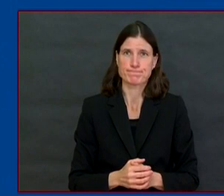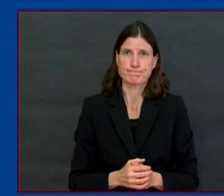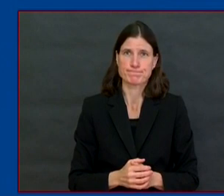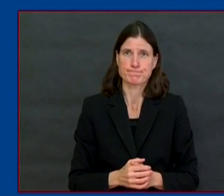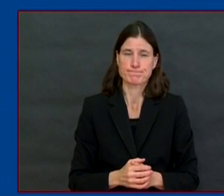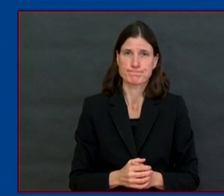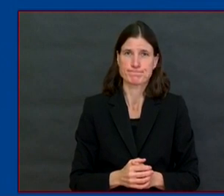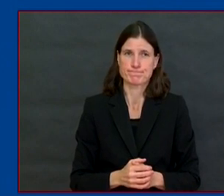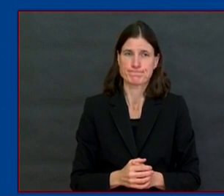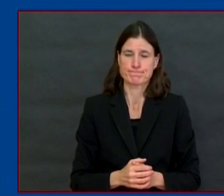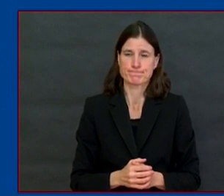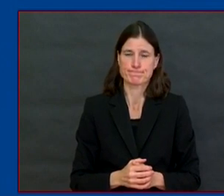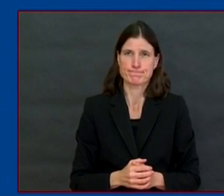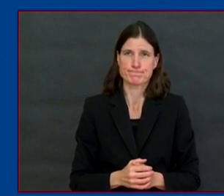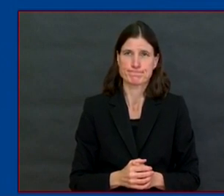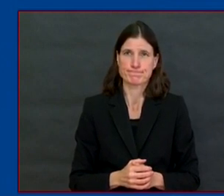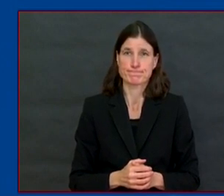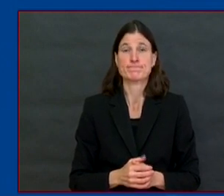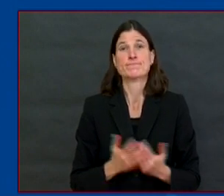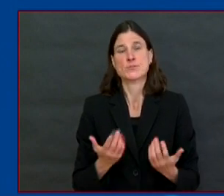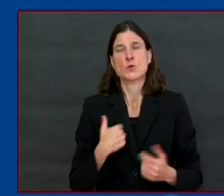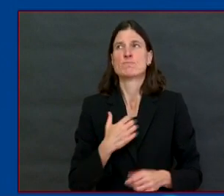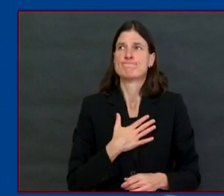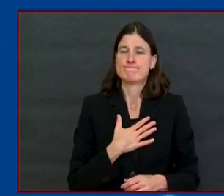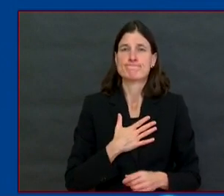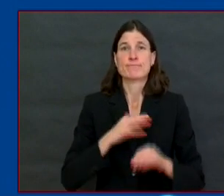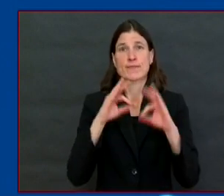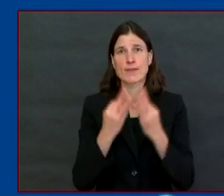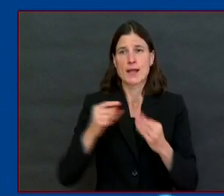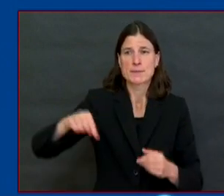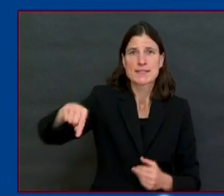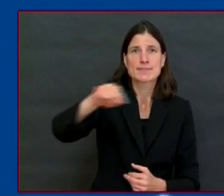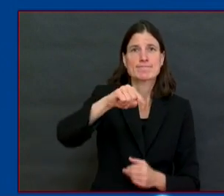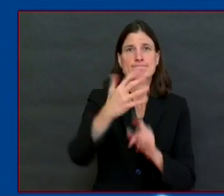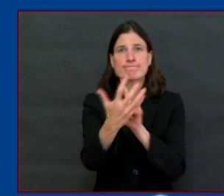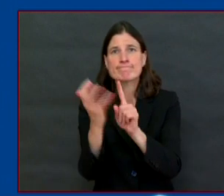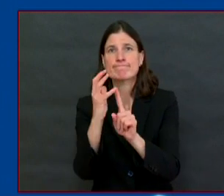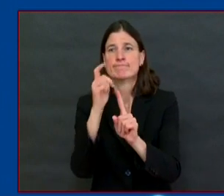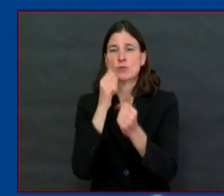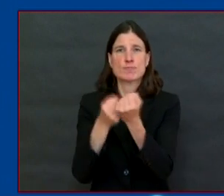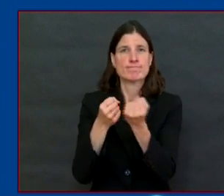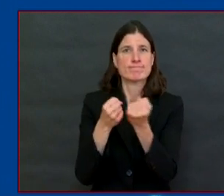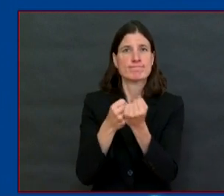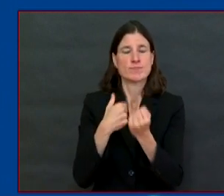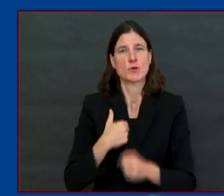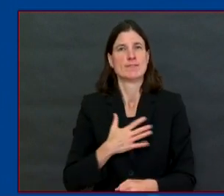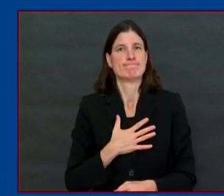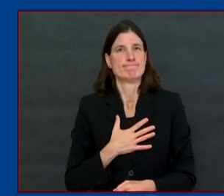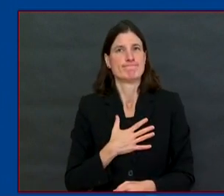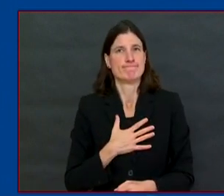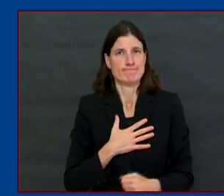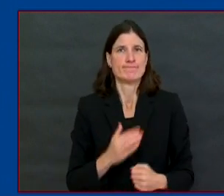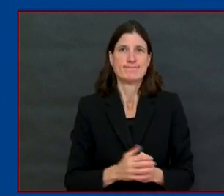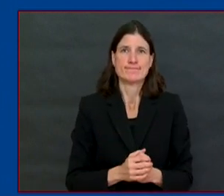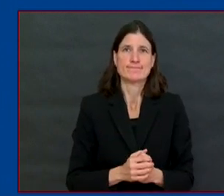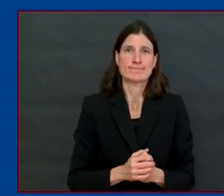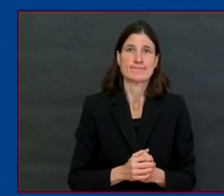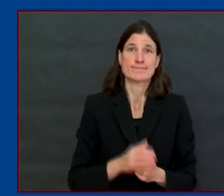Our thoughts and prayers are with the families of those precious Rhode Islanders whom we have